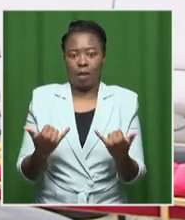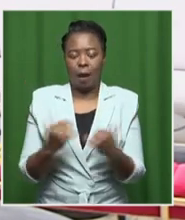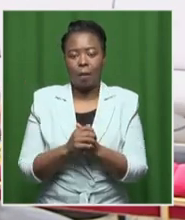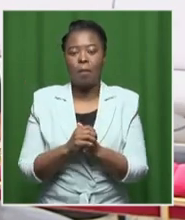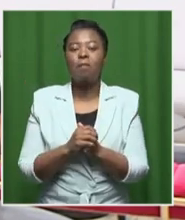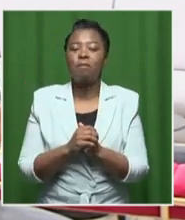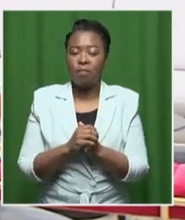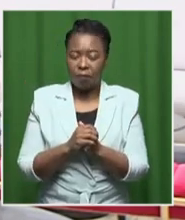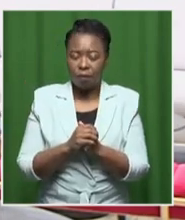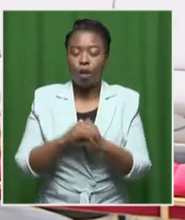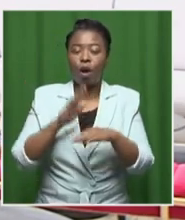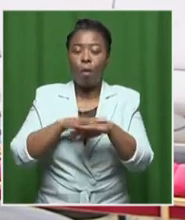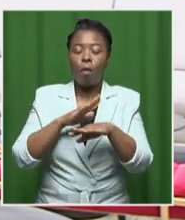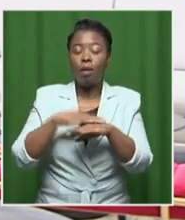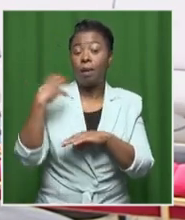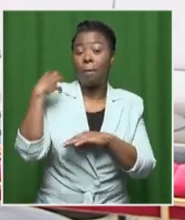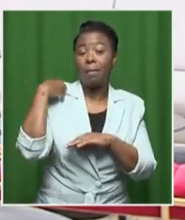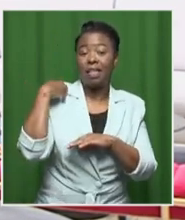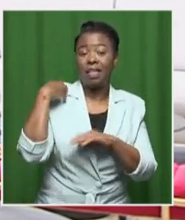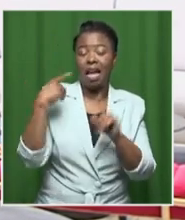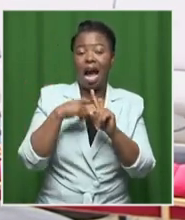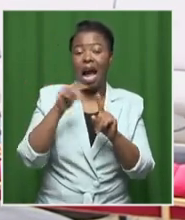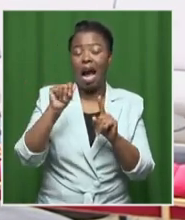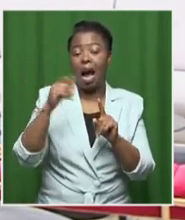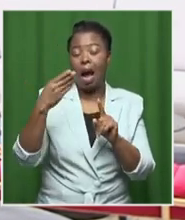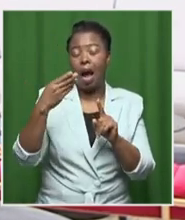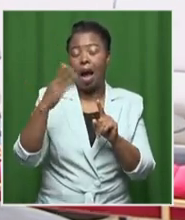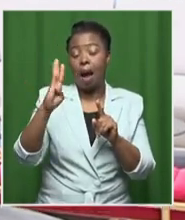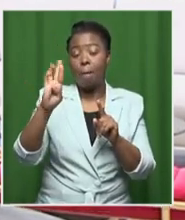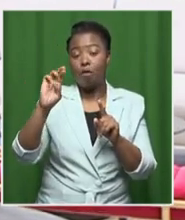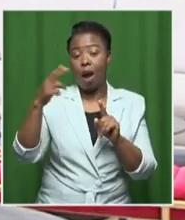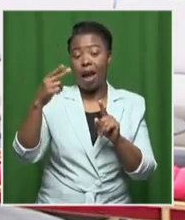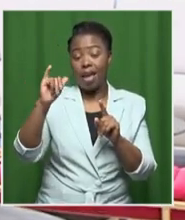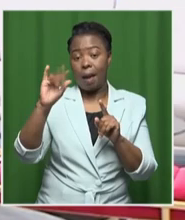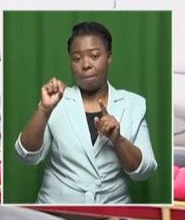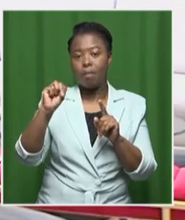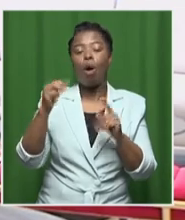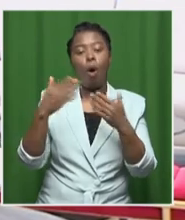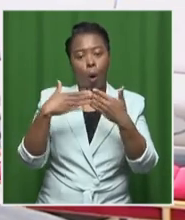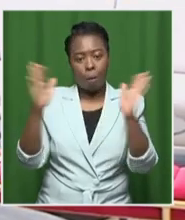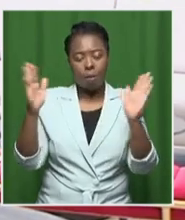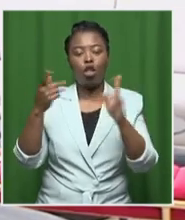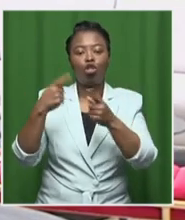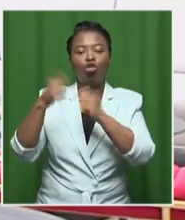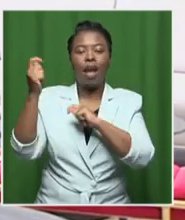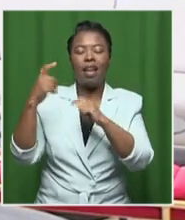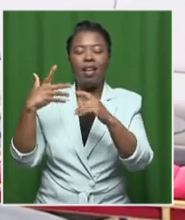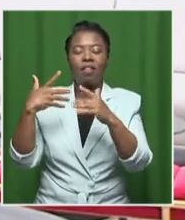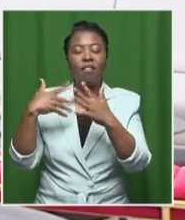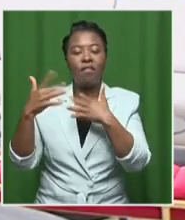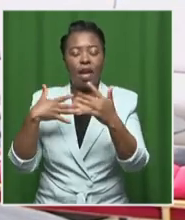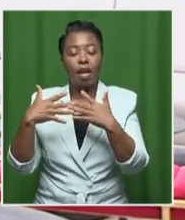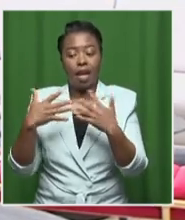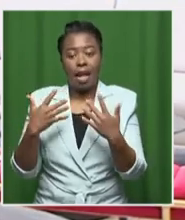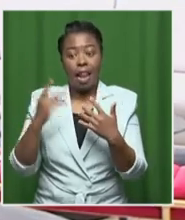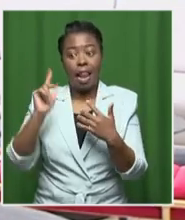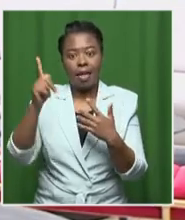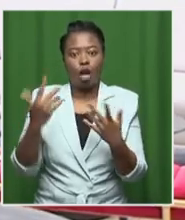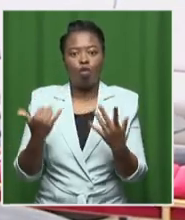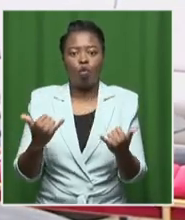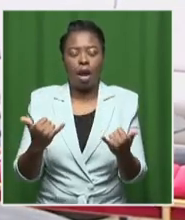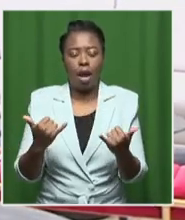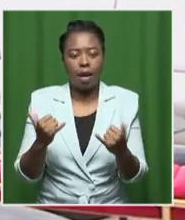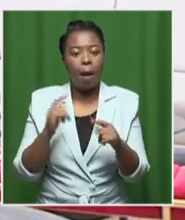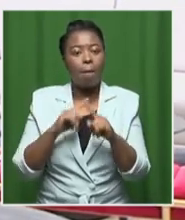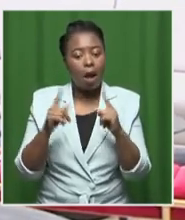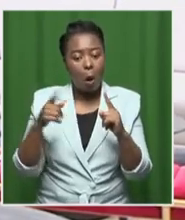as well to see Minister Ibrahim Patel just opening the trade fair later on today. But really, when you look at it, it's